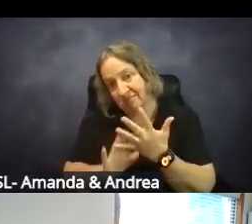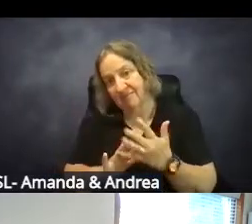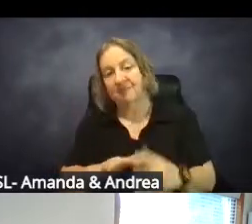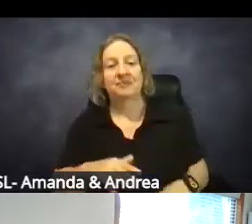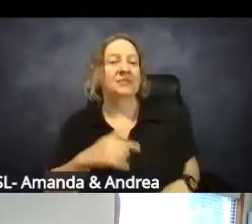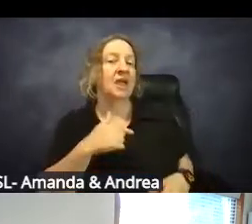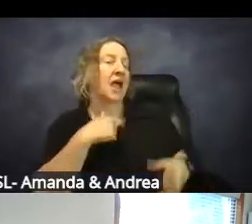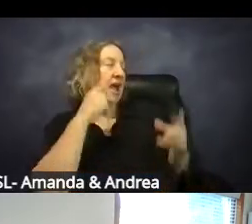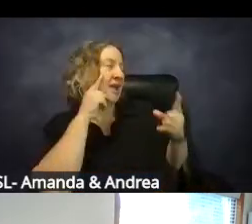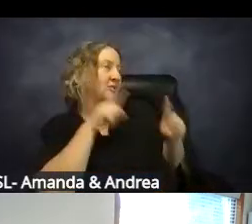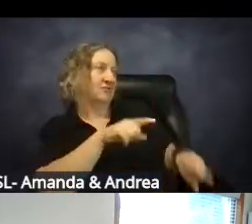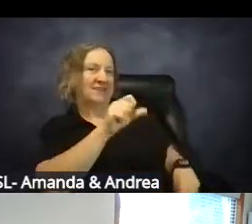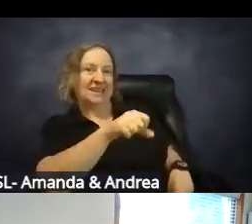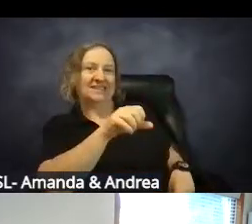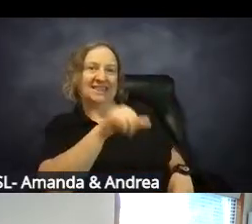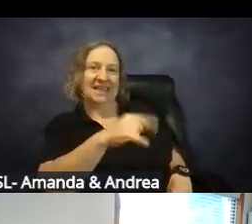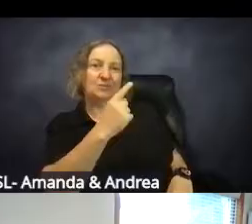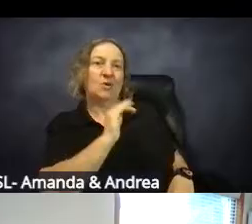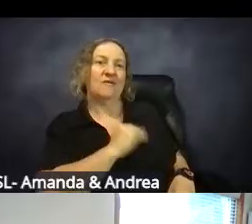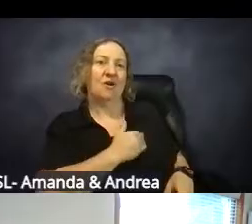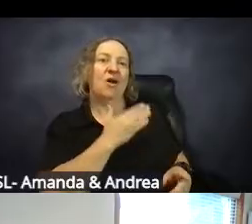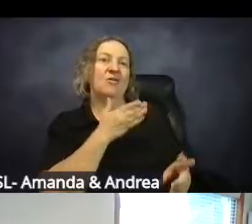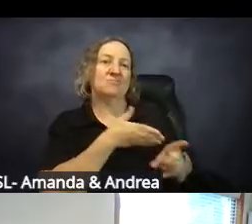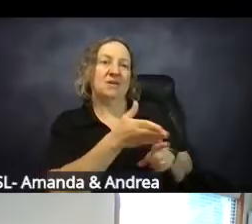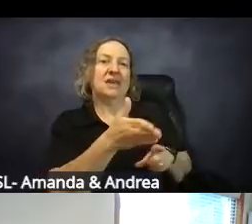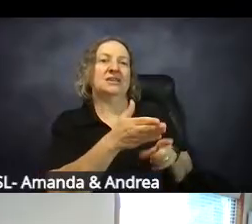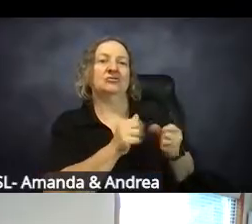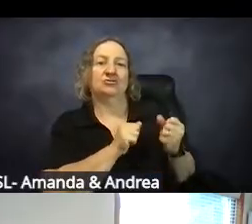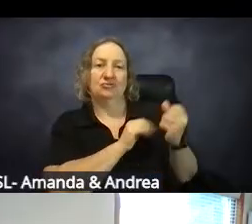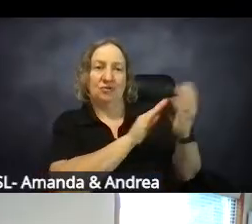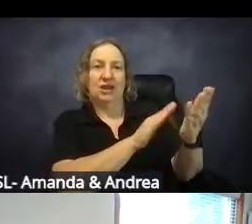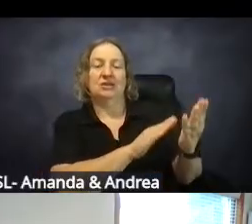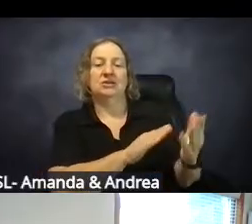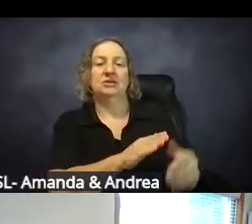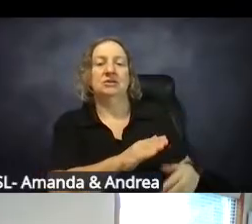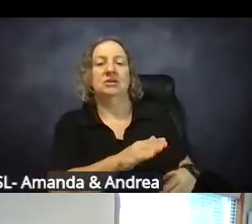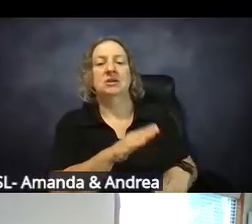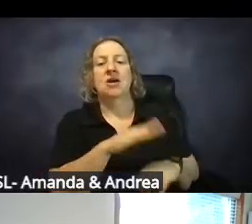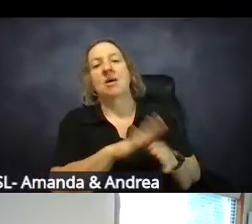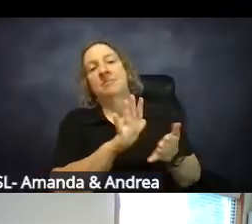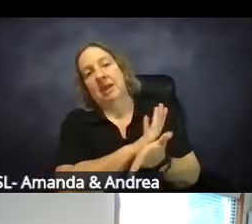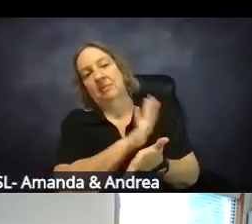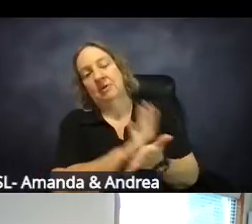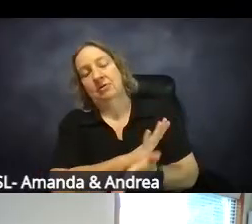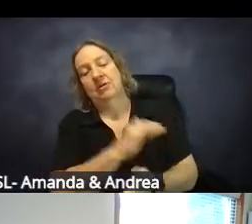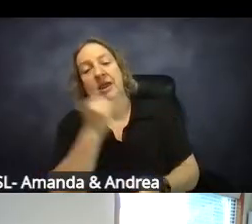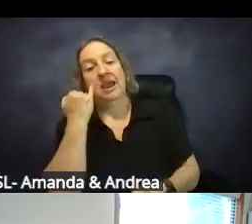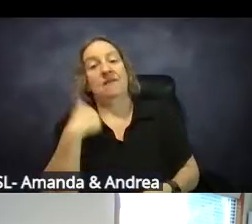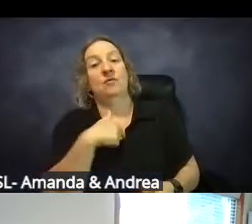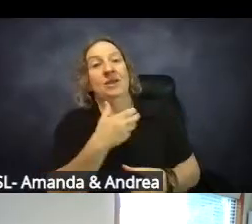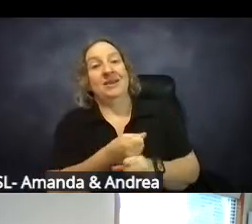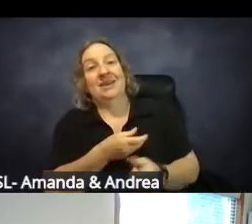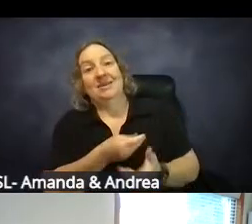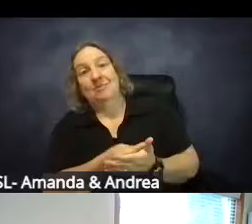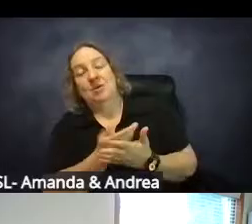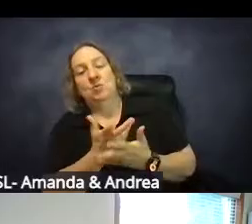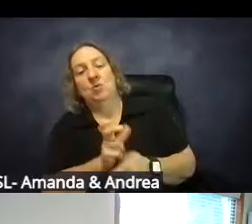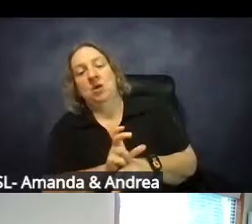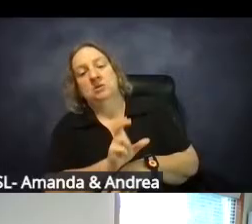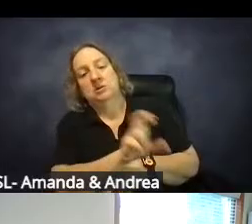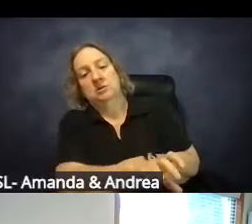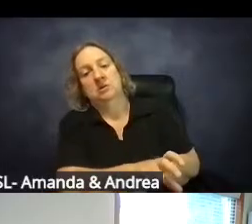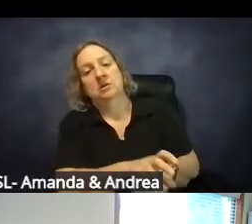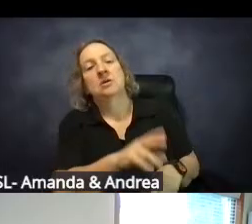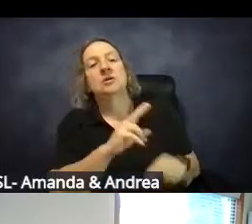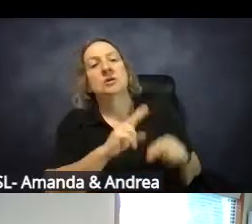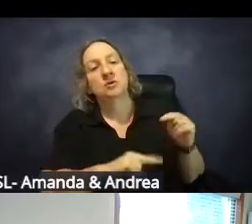more. And that is one of our main strategies on paper, right? So if we are funded, we want to put that money into